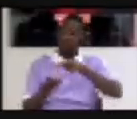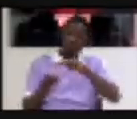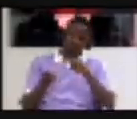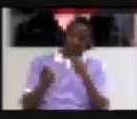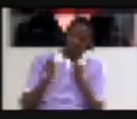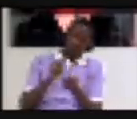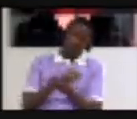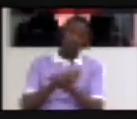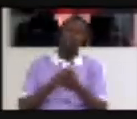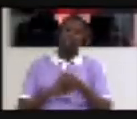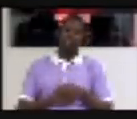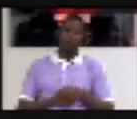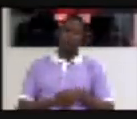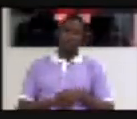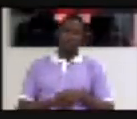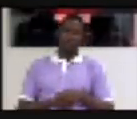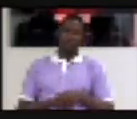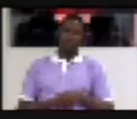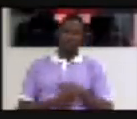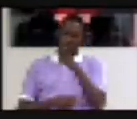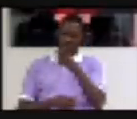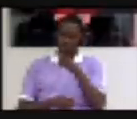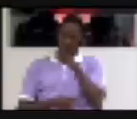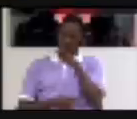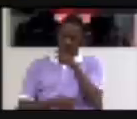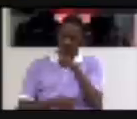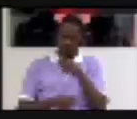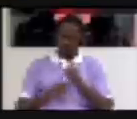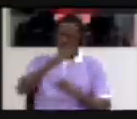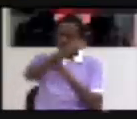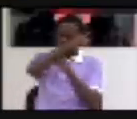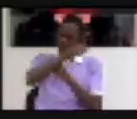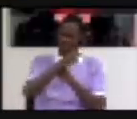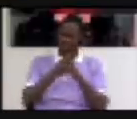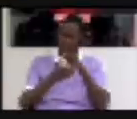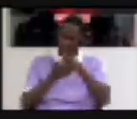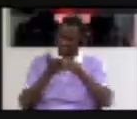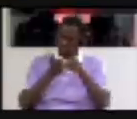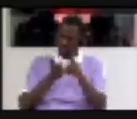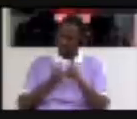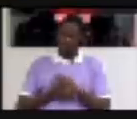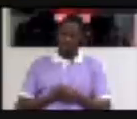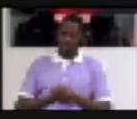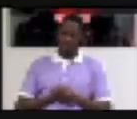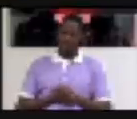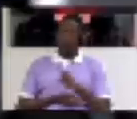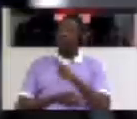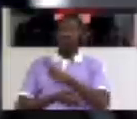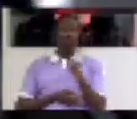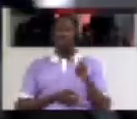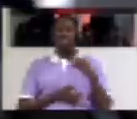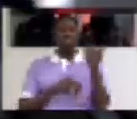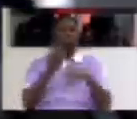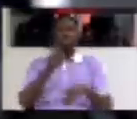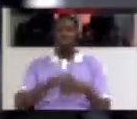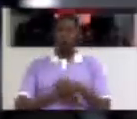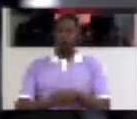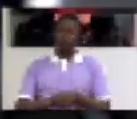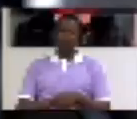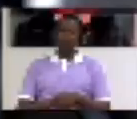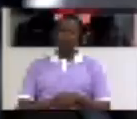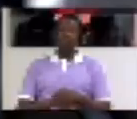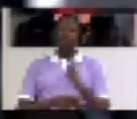And did you support that bill? No way, it was never. And what happened when you failed to support the